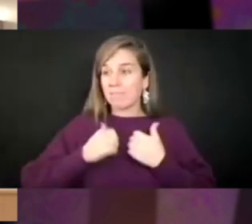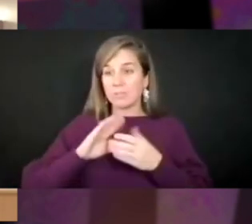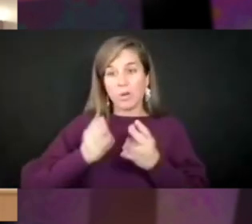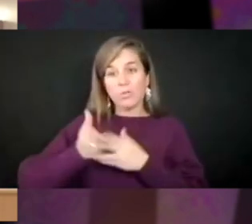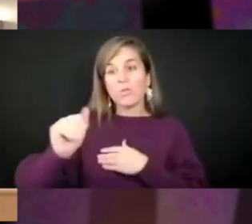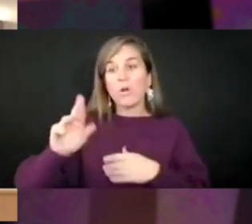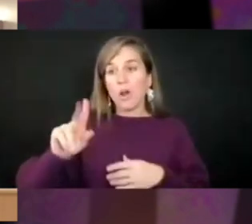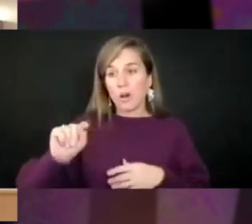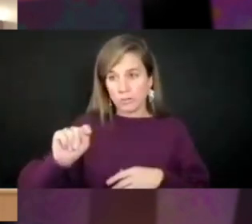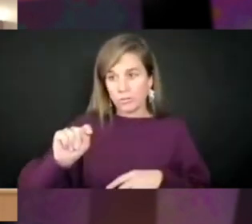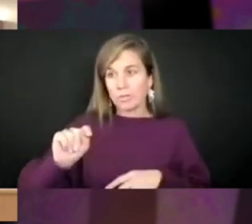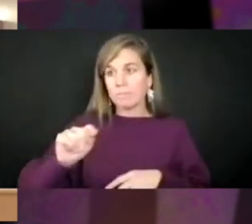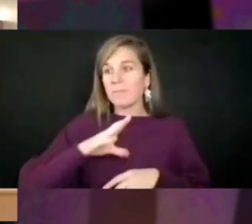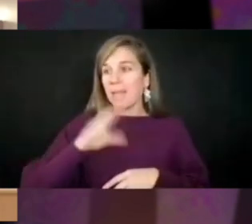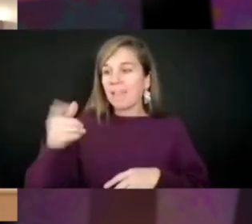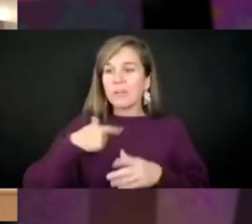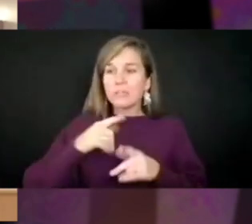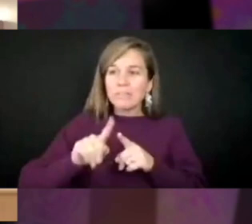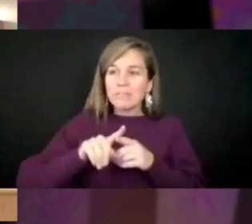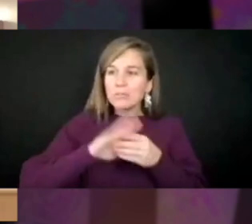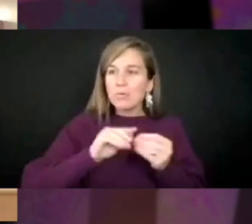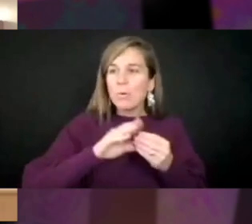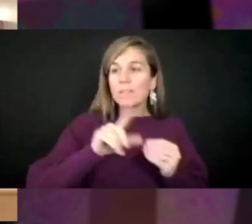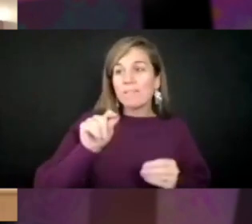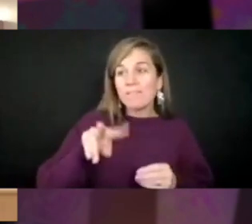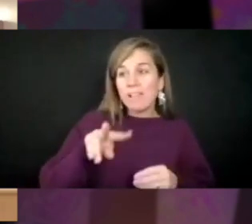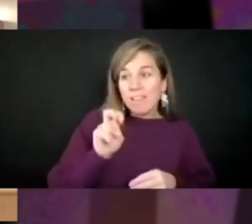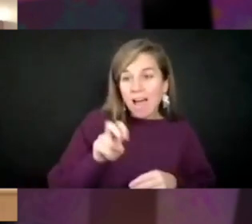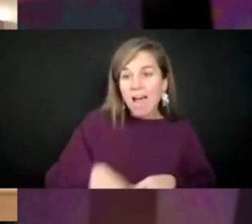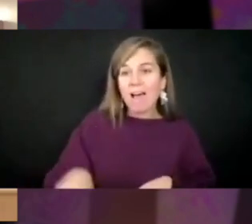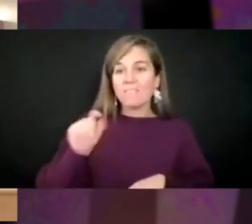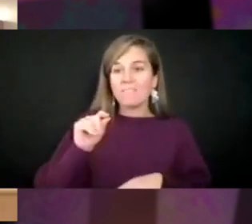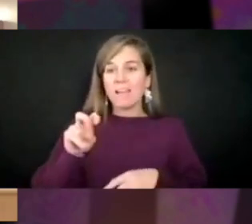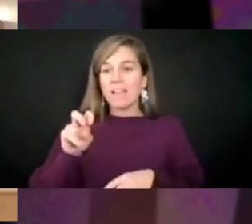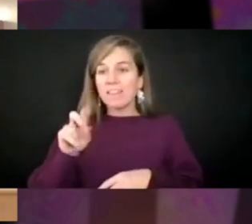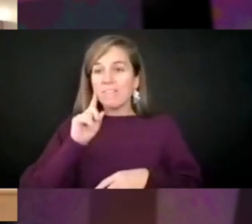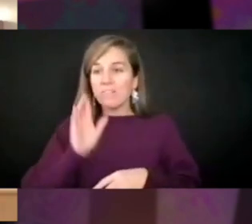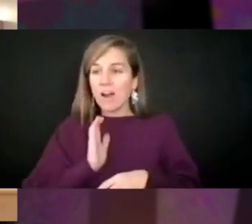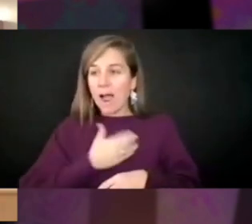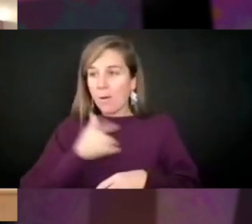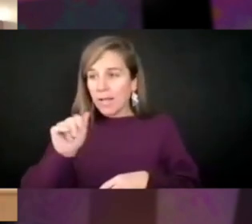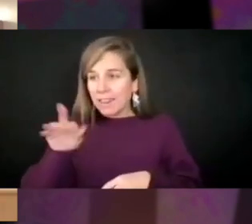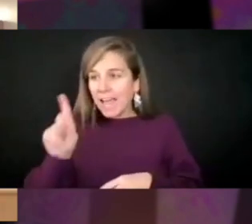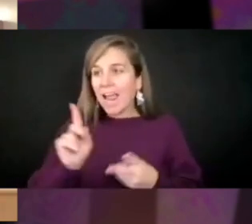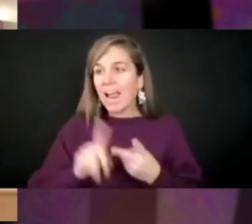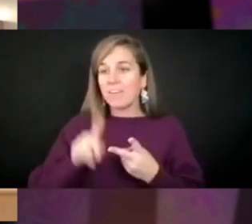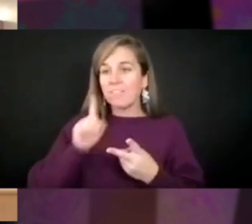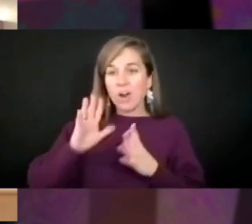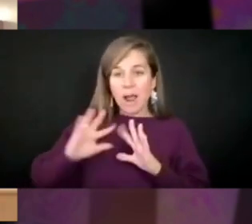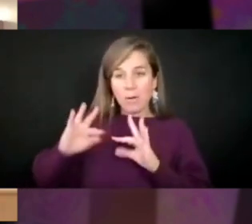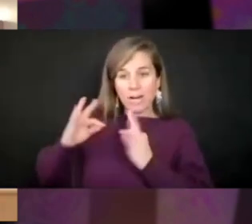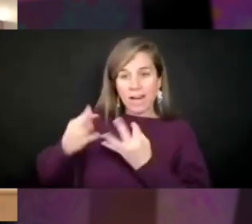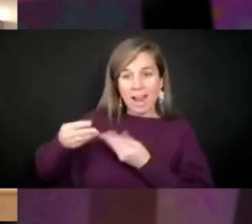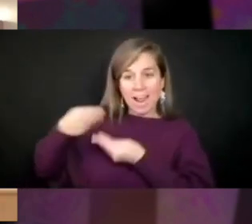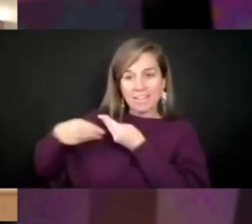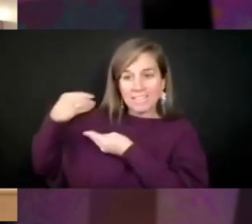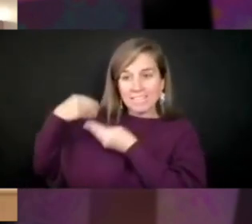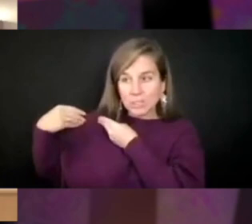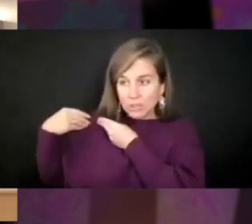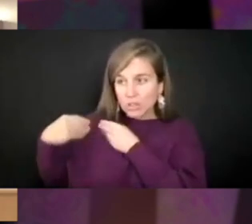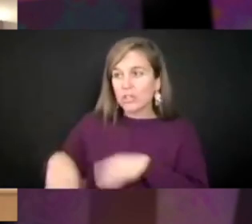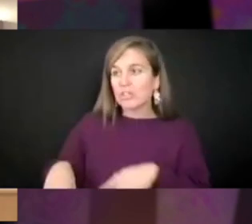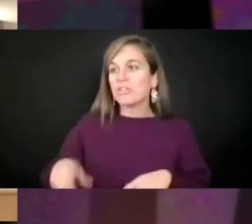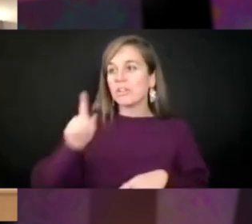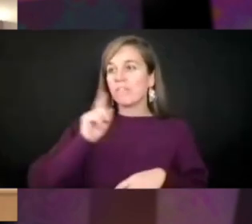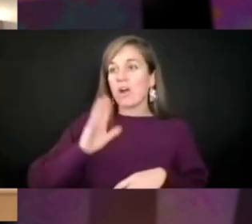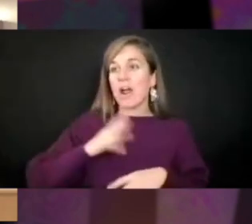story through art, and there's stories of love for our lands, for our ancestors, of, you